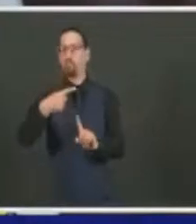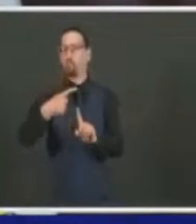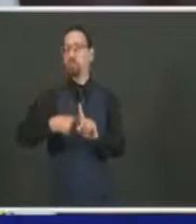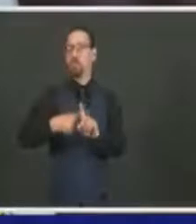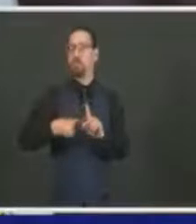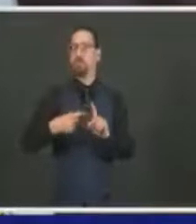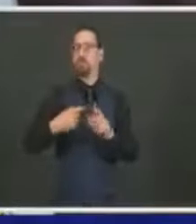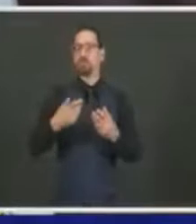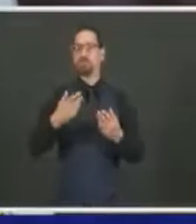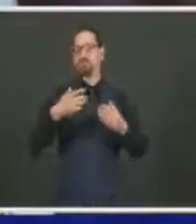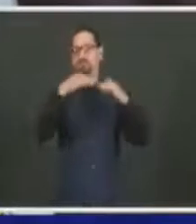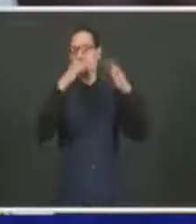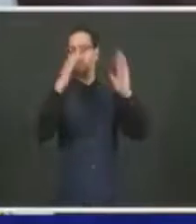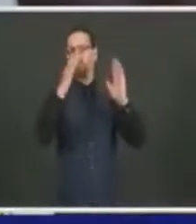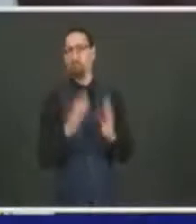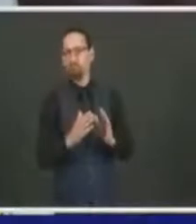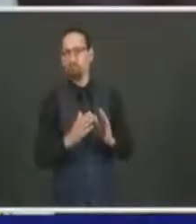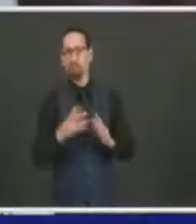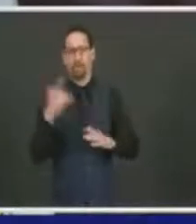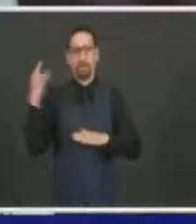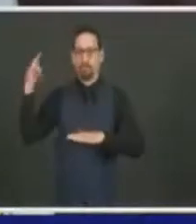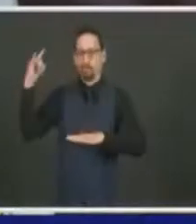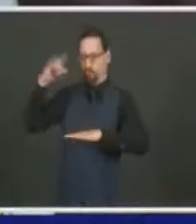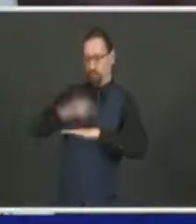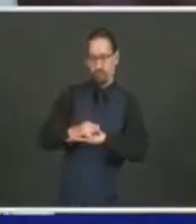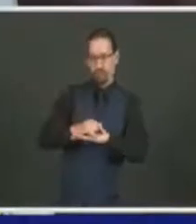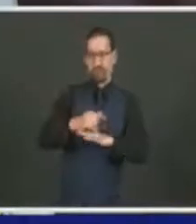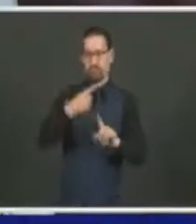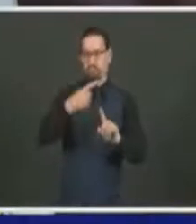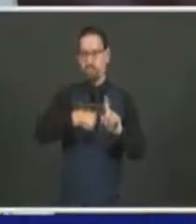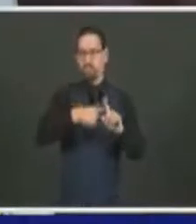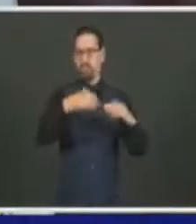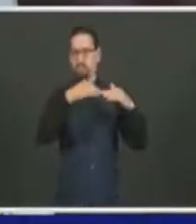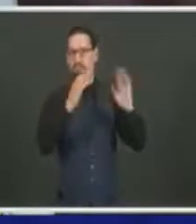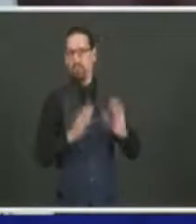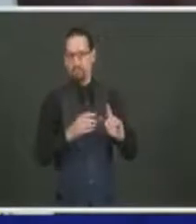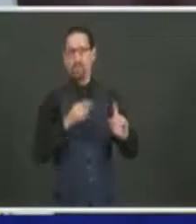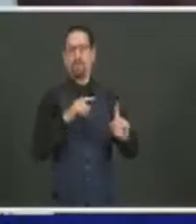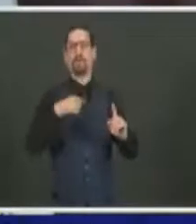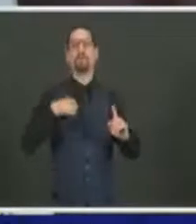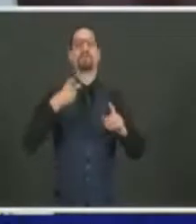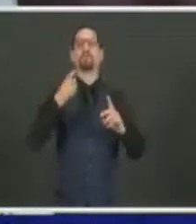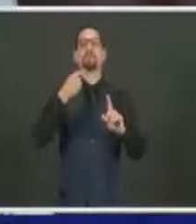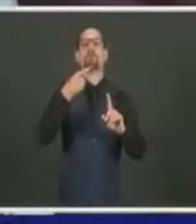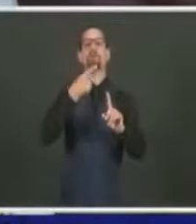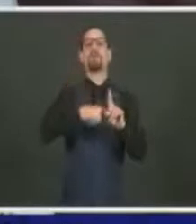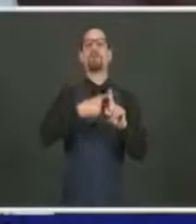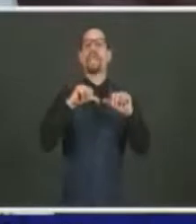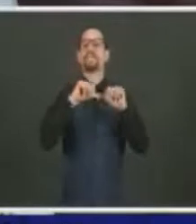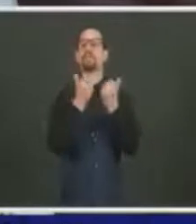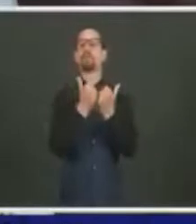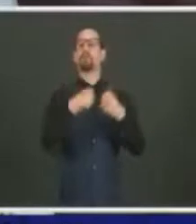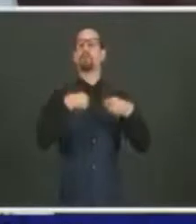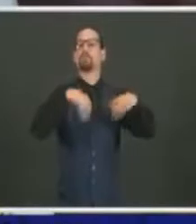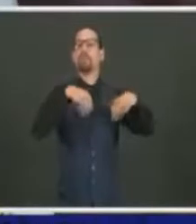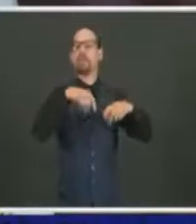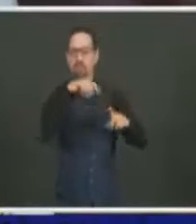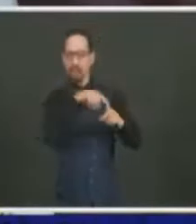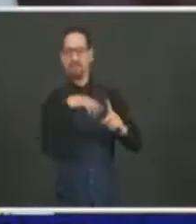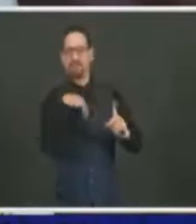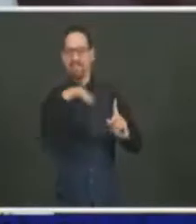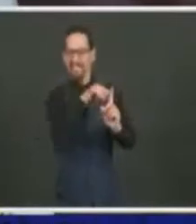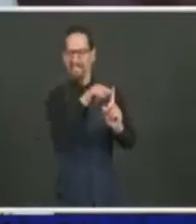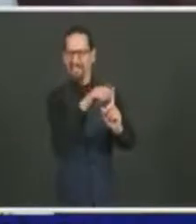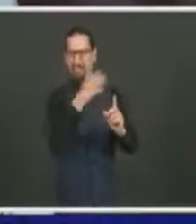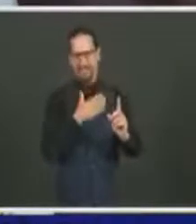ask the rental agency to help us enforce this. If you traveled for work, we're going to ask